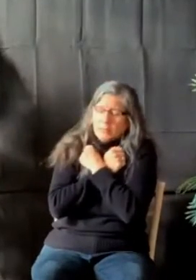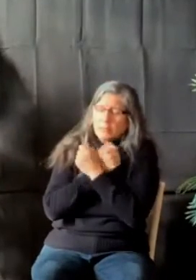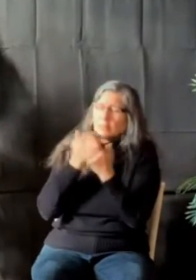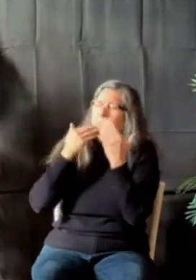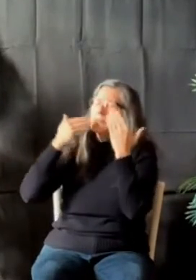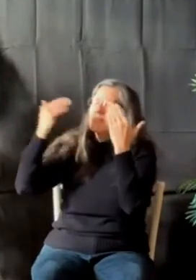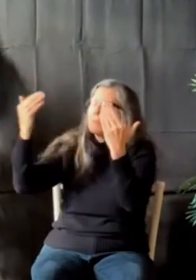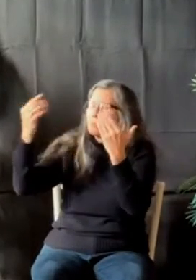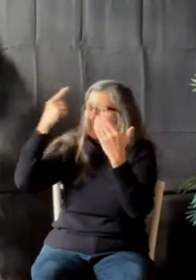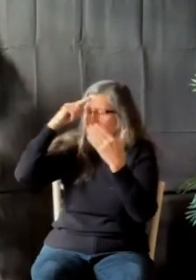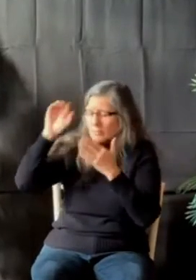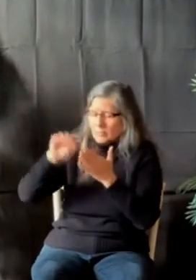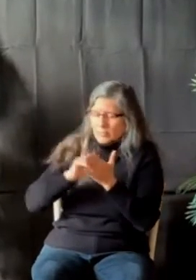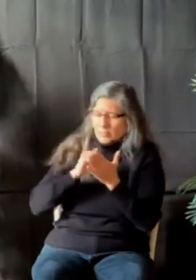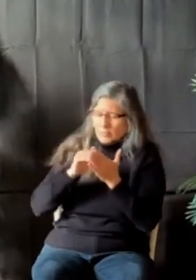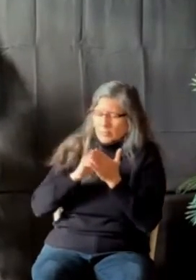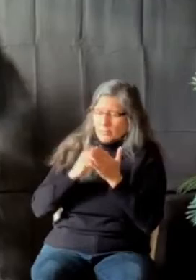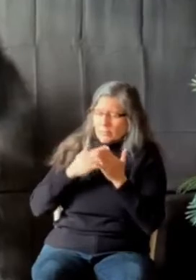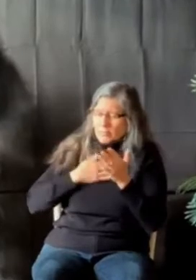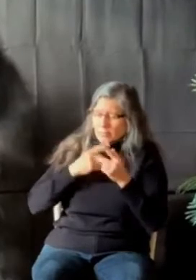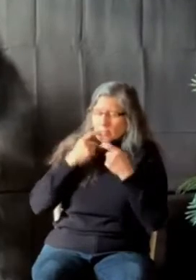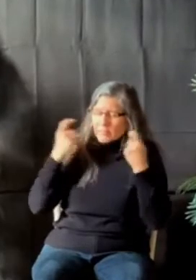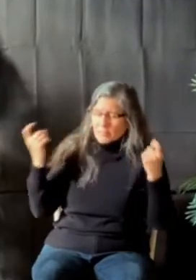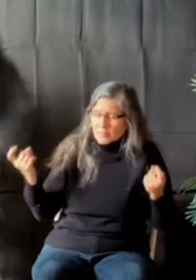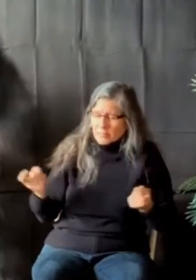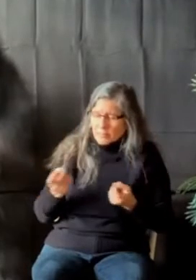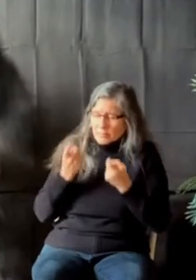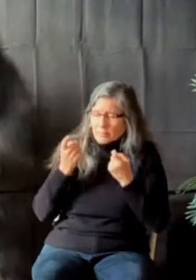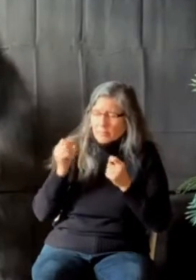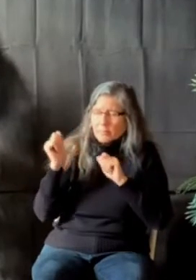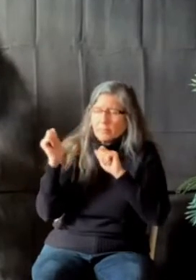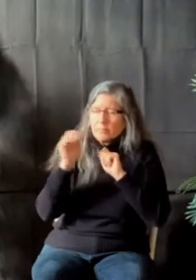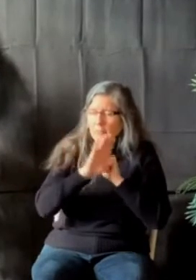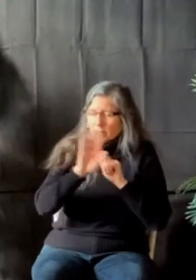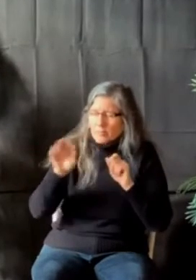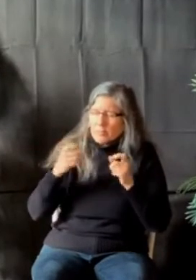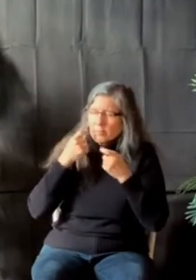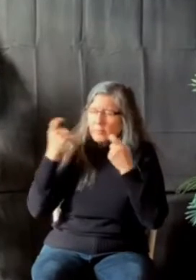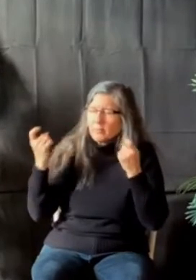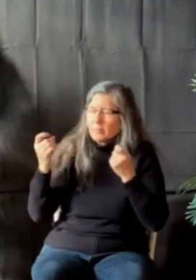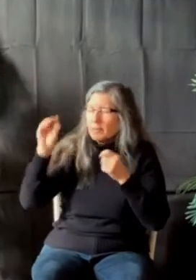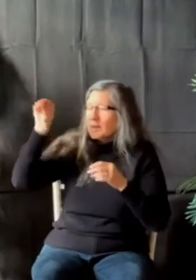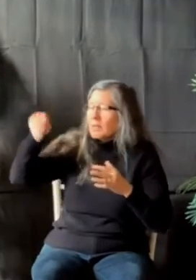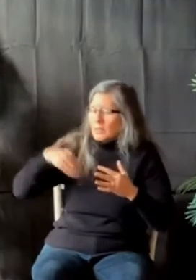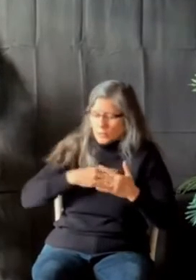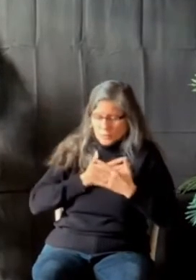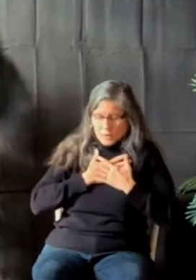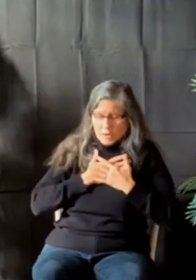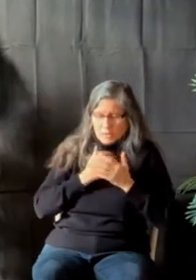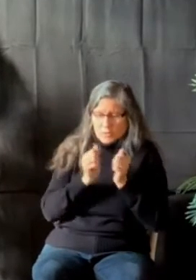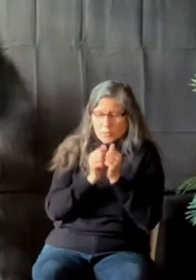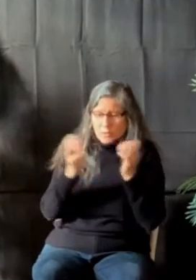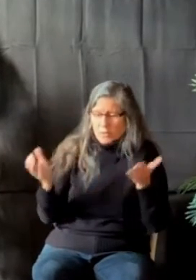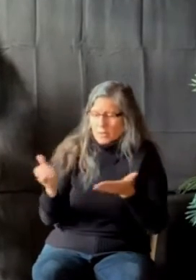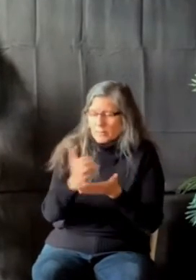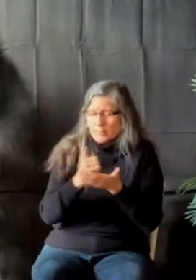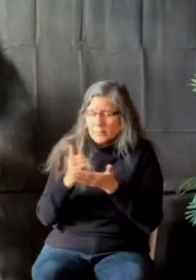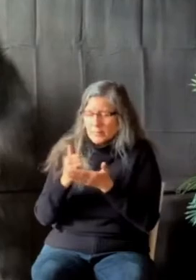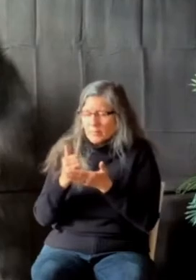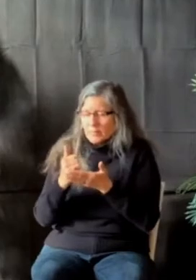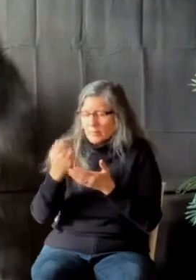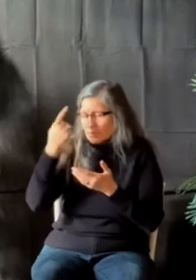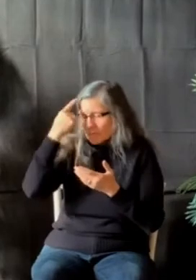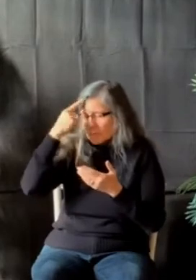I thank you for forgiveness of sin, for grace unmerited,